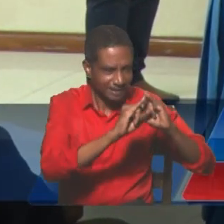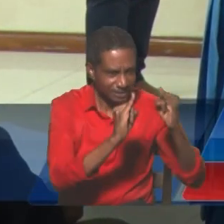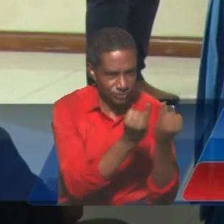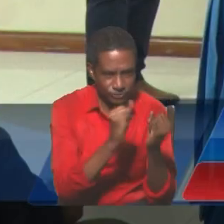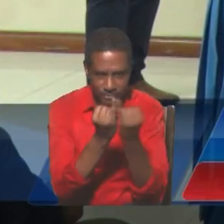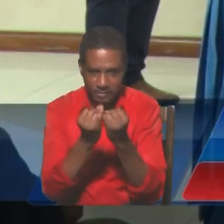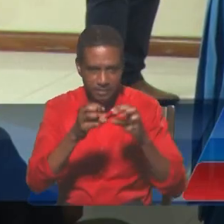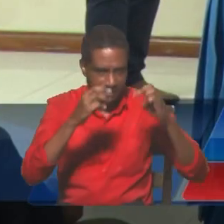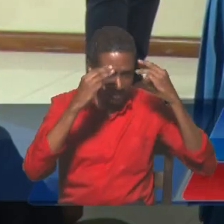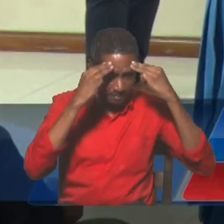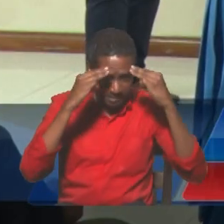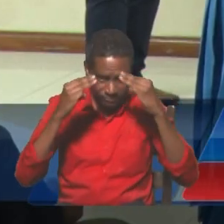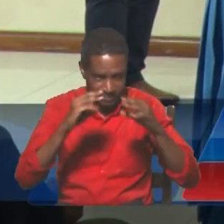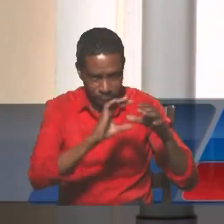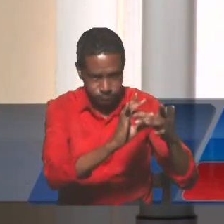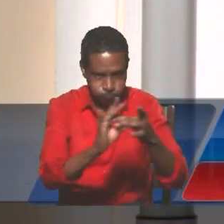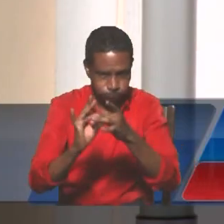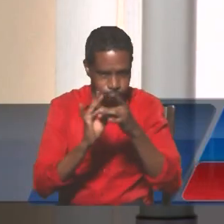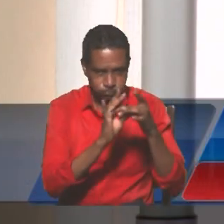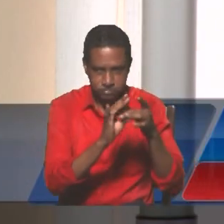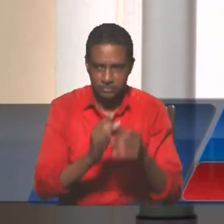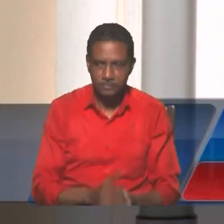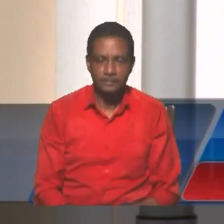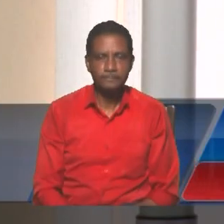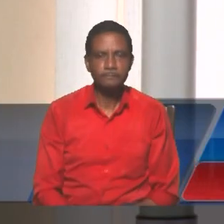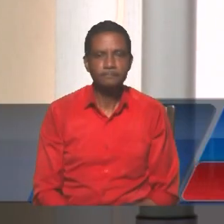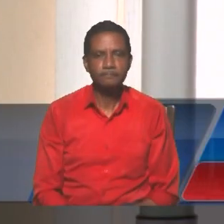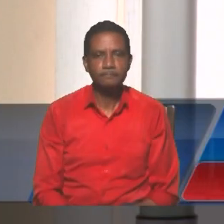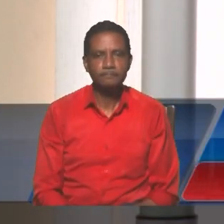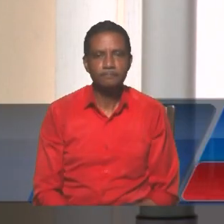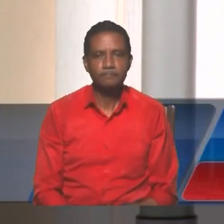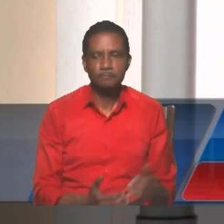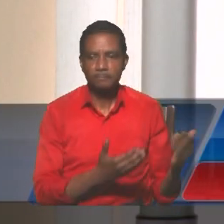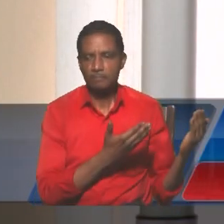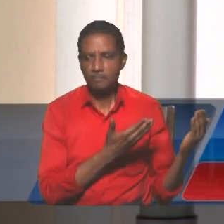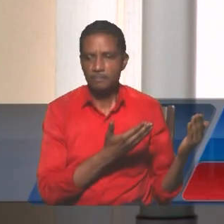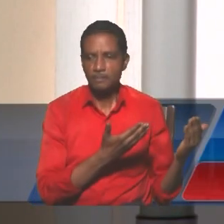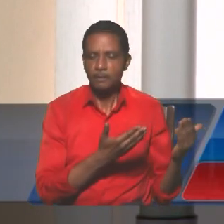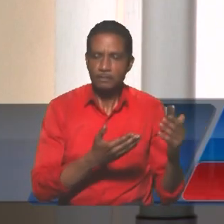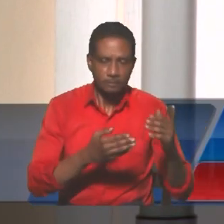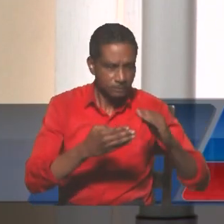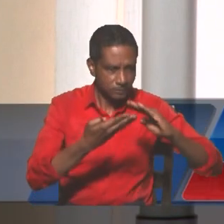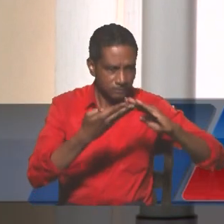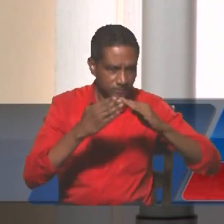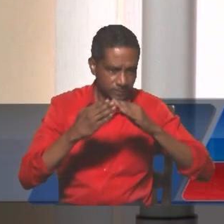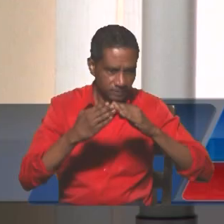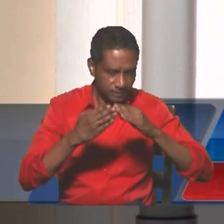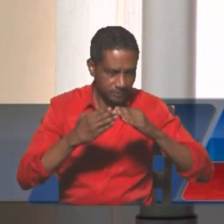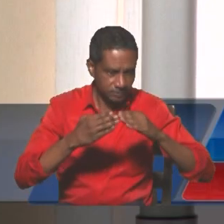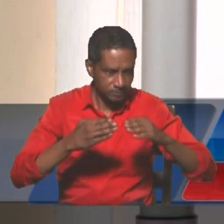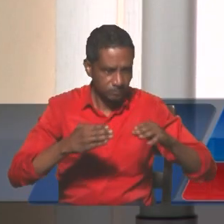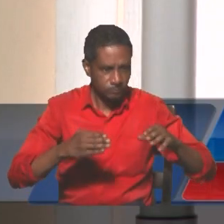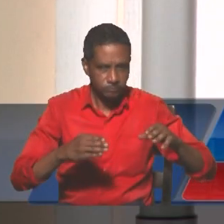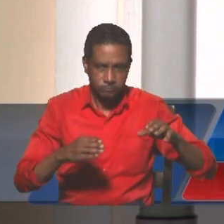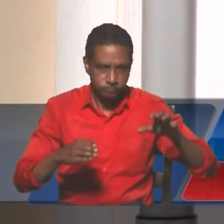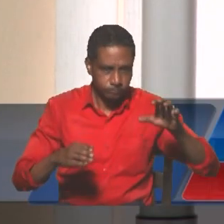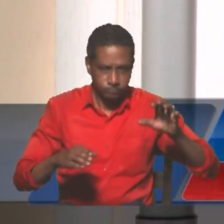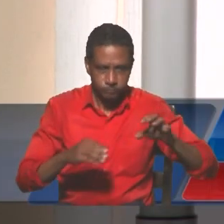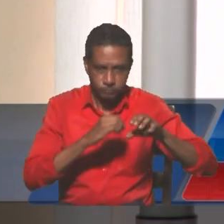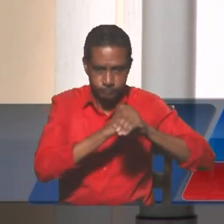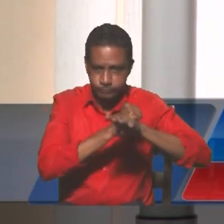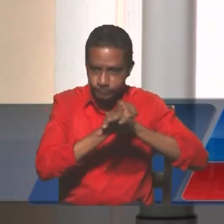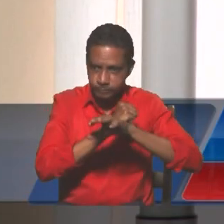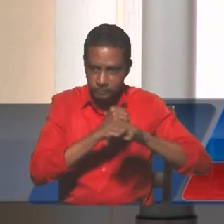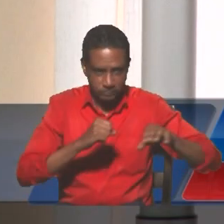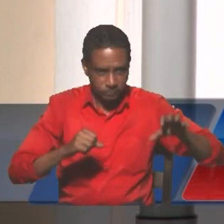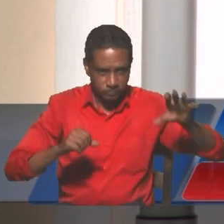highlighting several key outcomes. To the community outreach sessions in 7 regions,